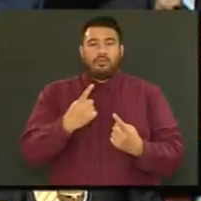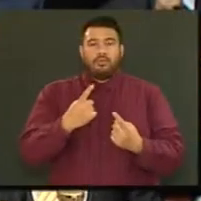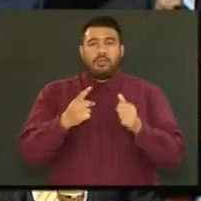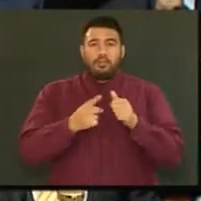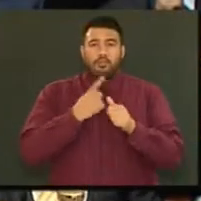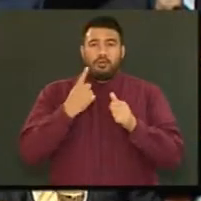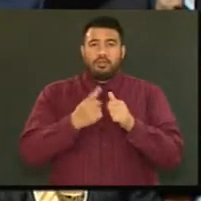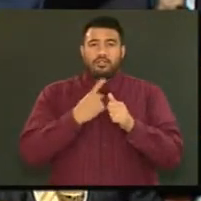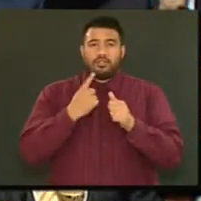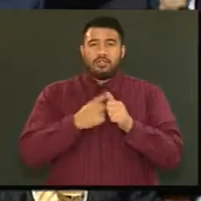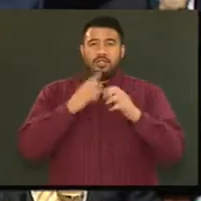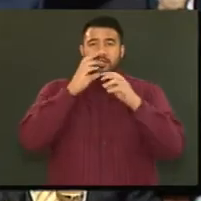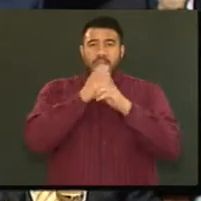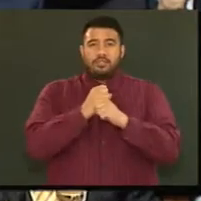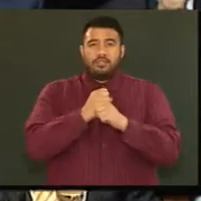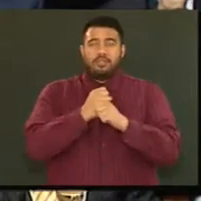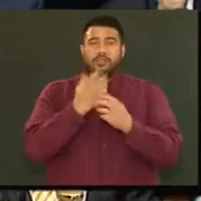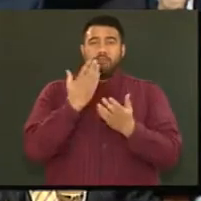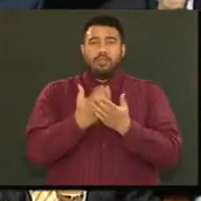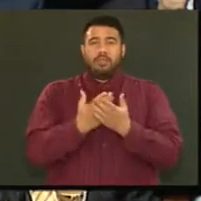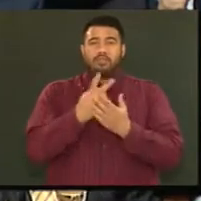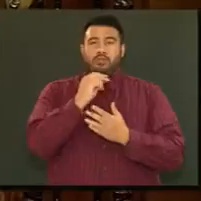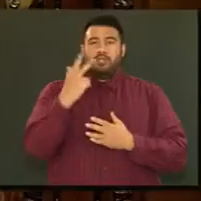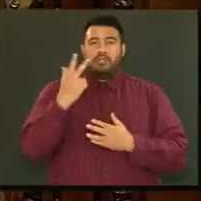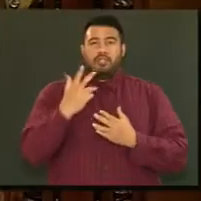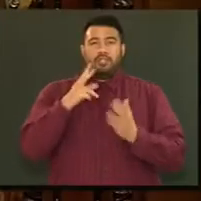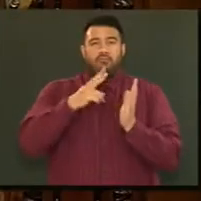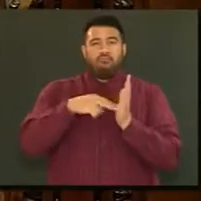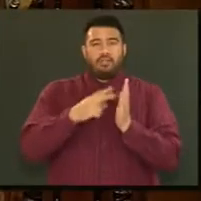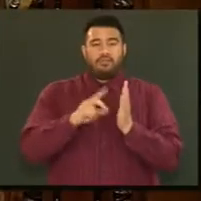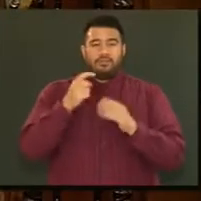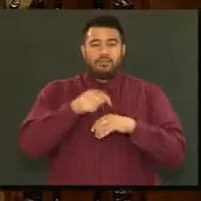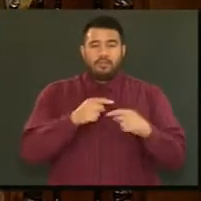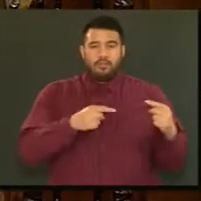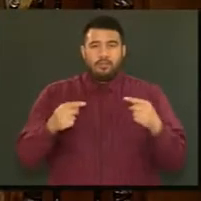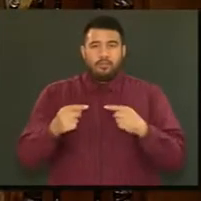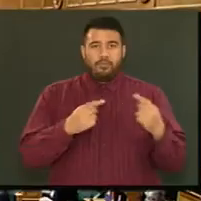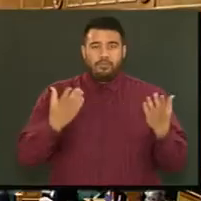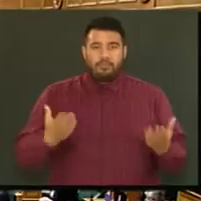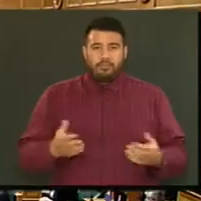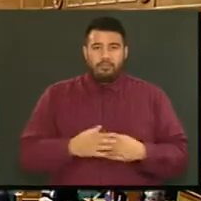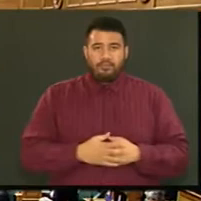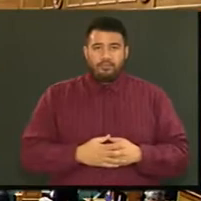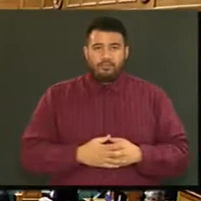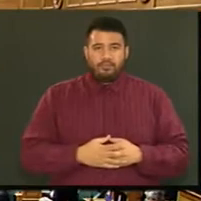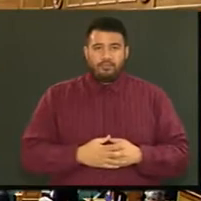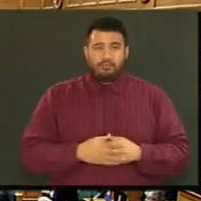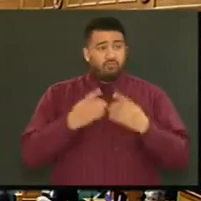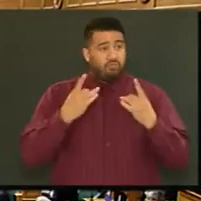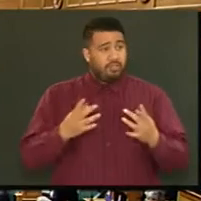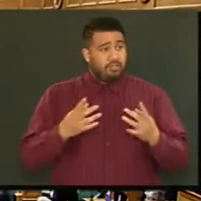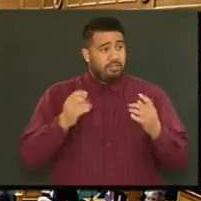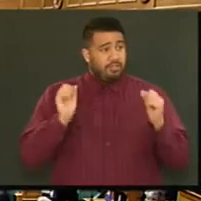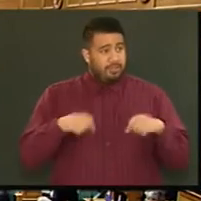2017-18 Estimates Bill be now read a first time. The question is that the motion be agreed to. Those of that opinion will say aye. Aye. To the contrary,